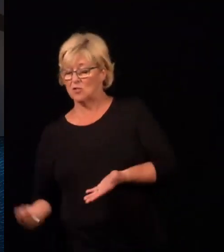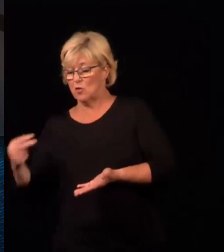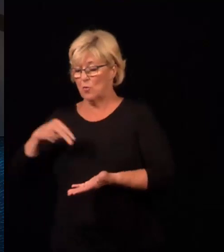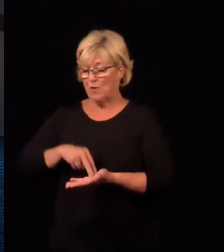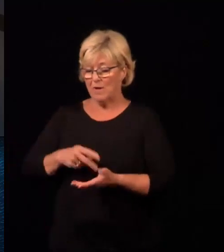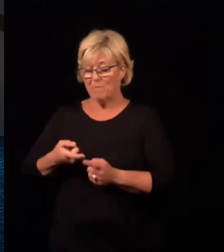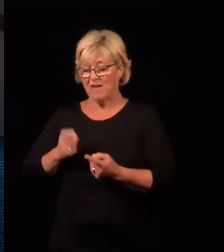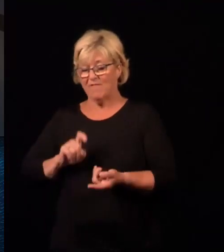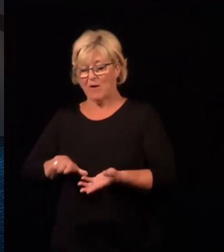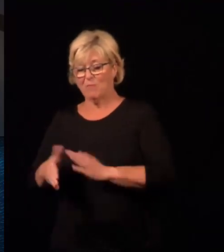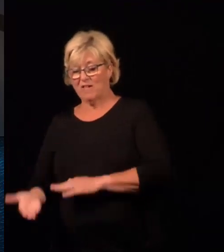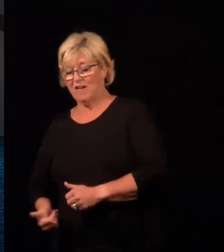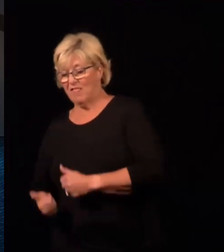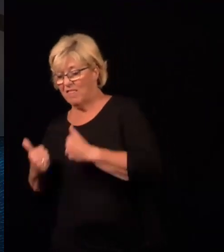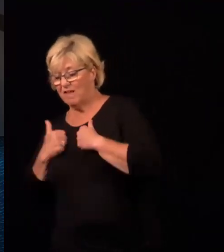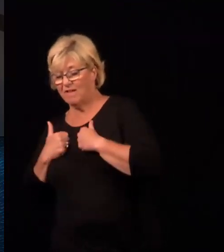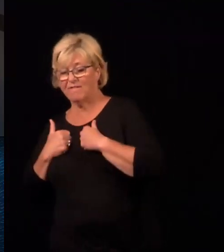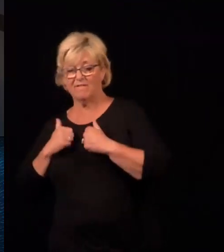ashes and has restored me.